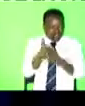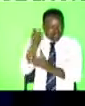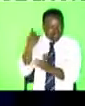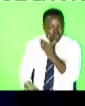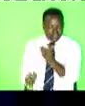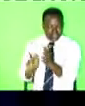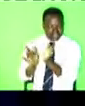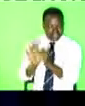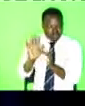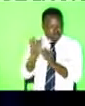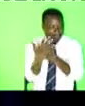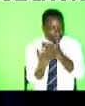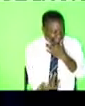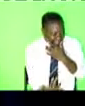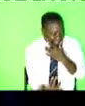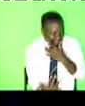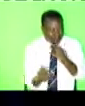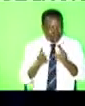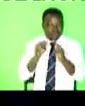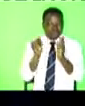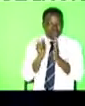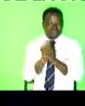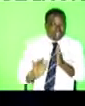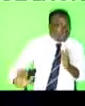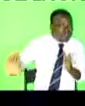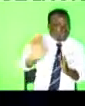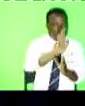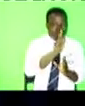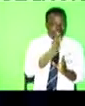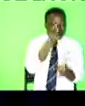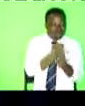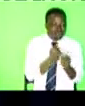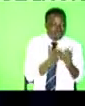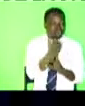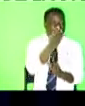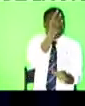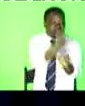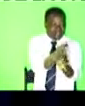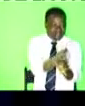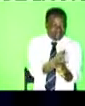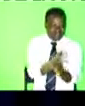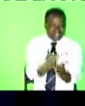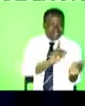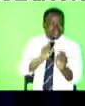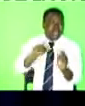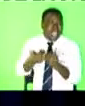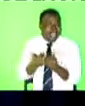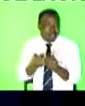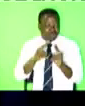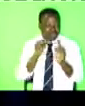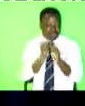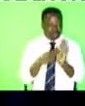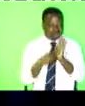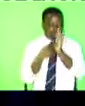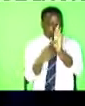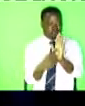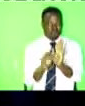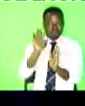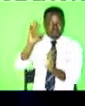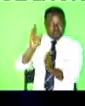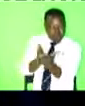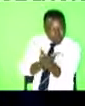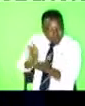blood to be received by faith. He did this to demonstrate his